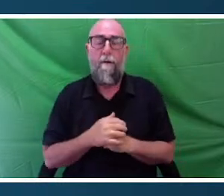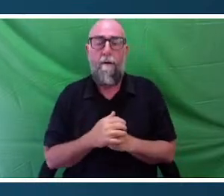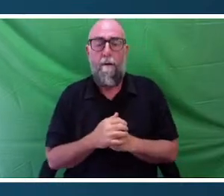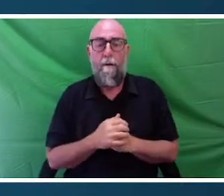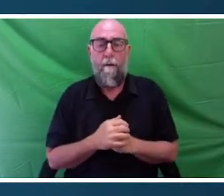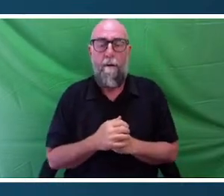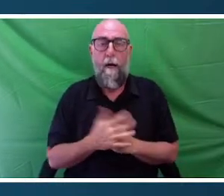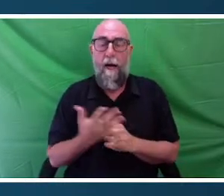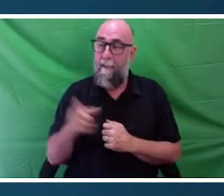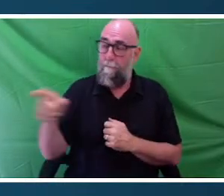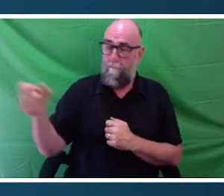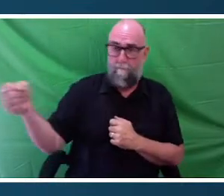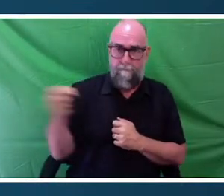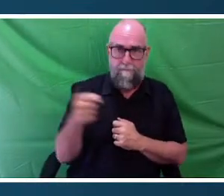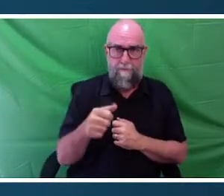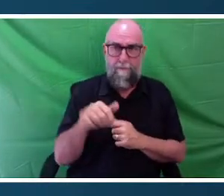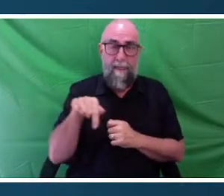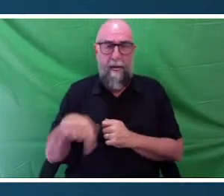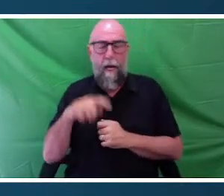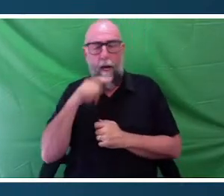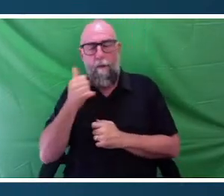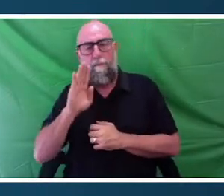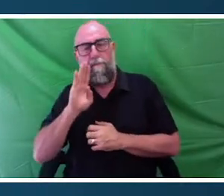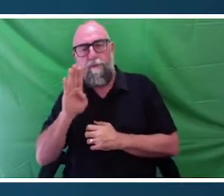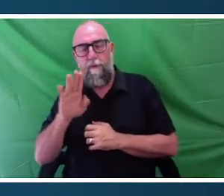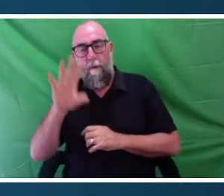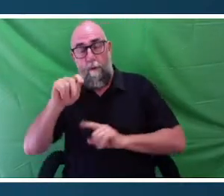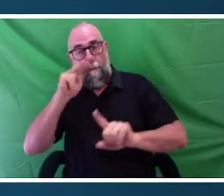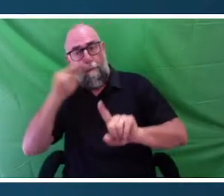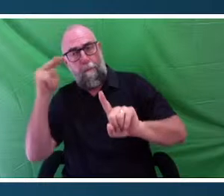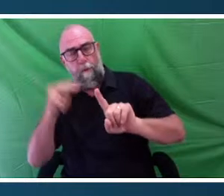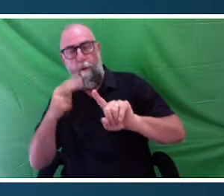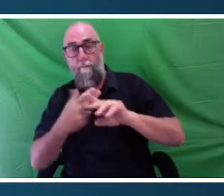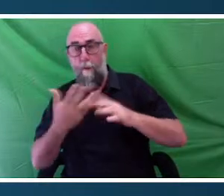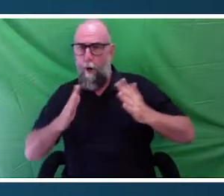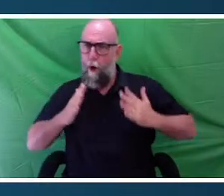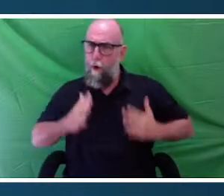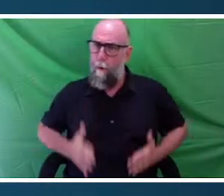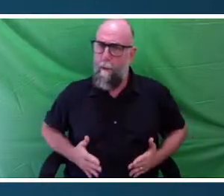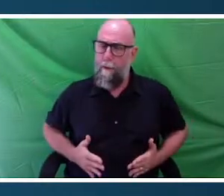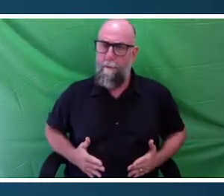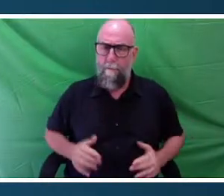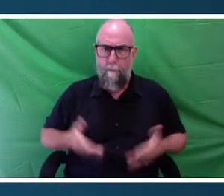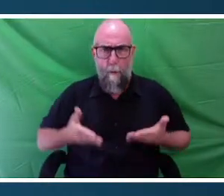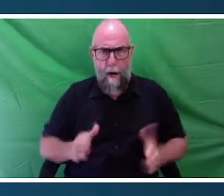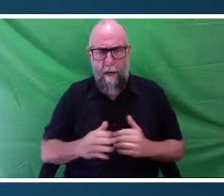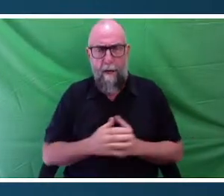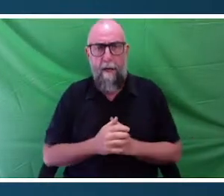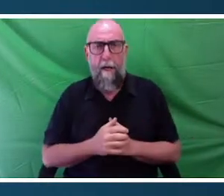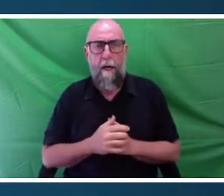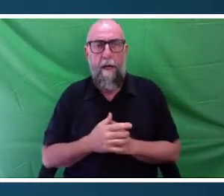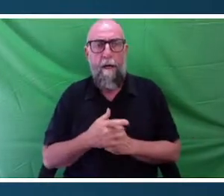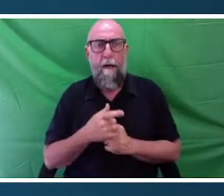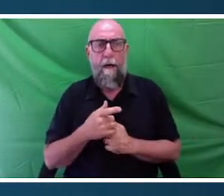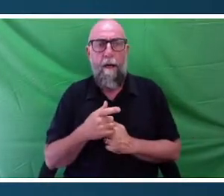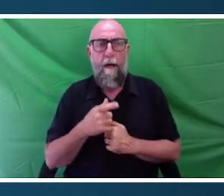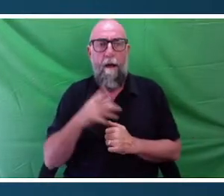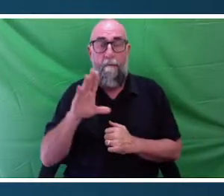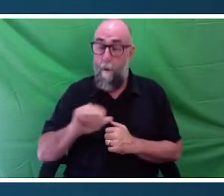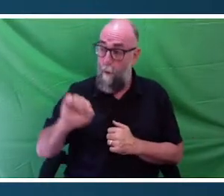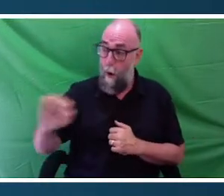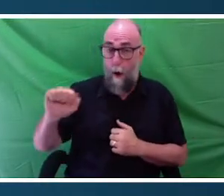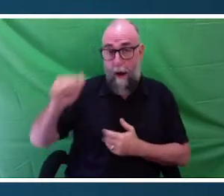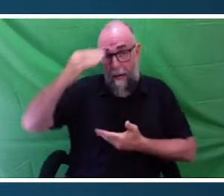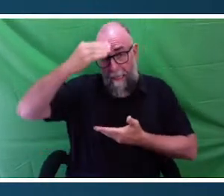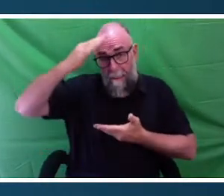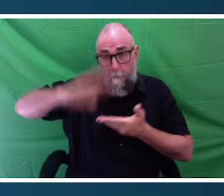who will offer a human-centric approach to these questions. Informed by her direct experience in